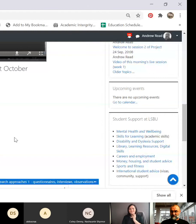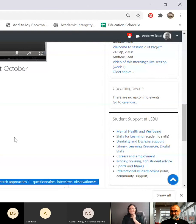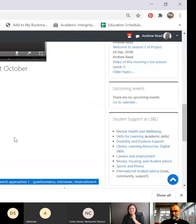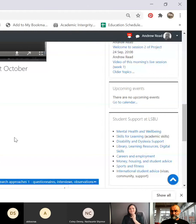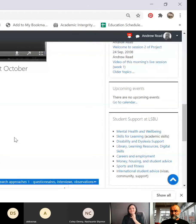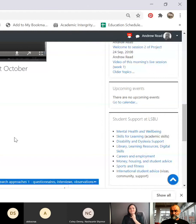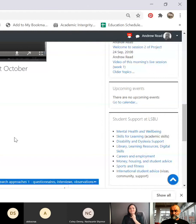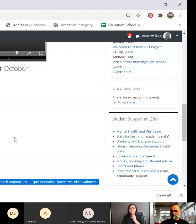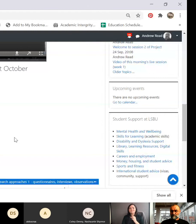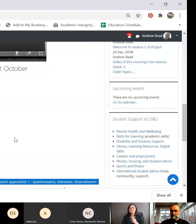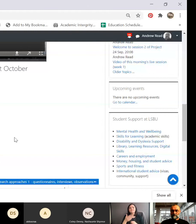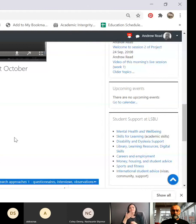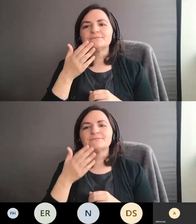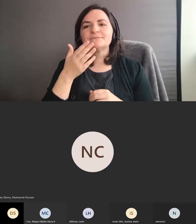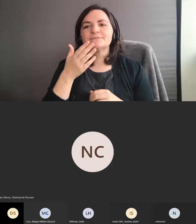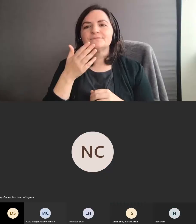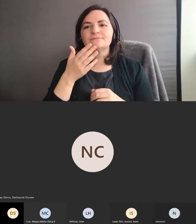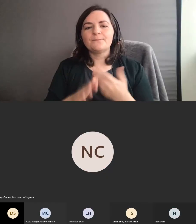said I was going to do.